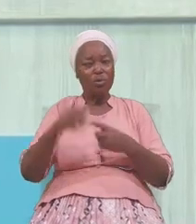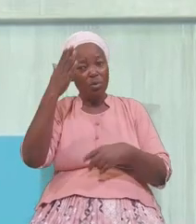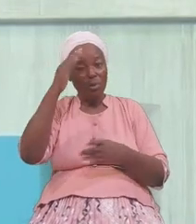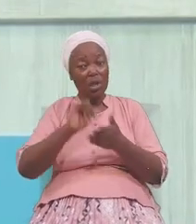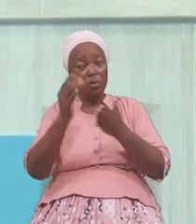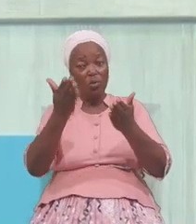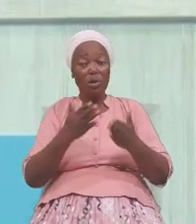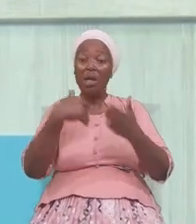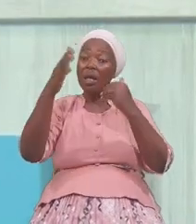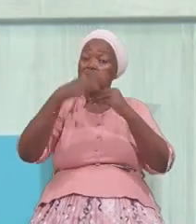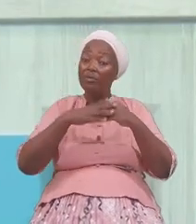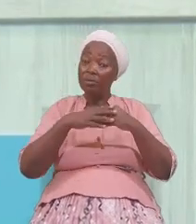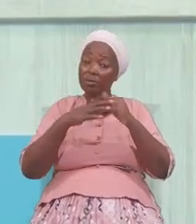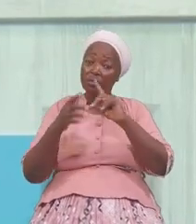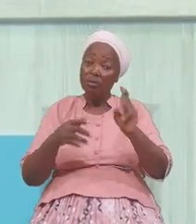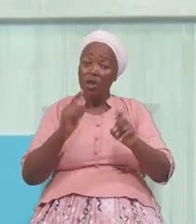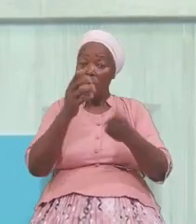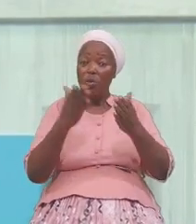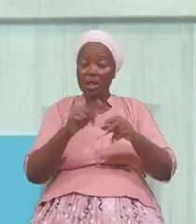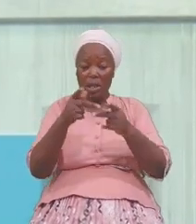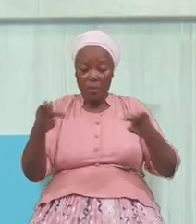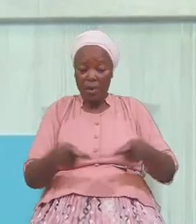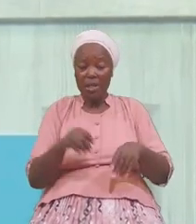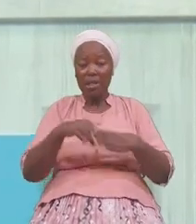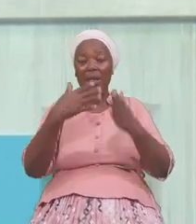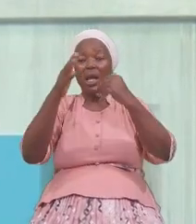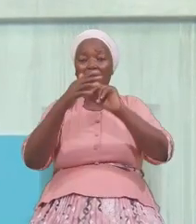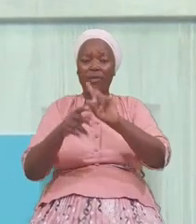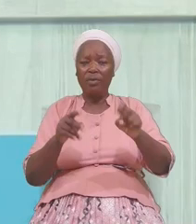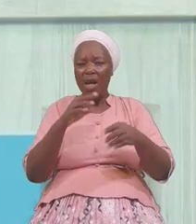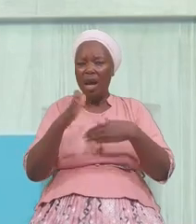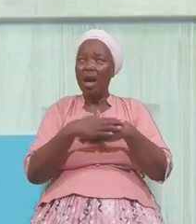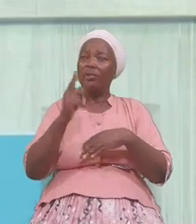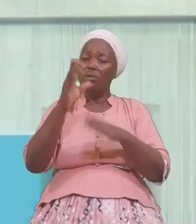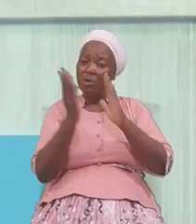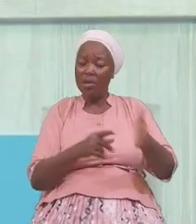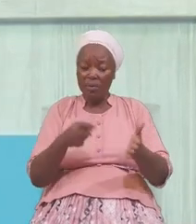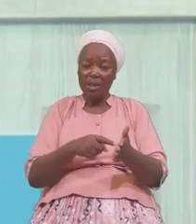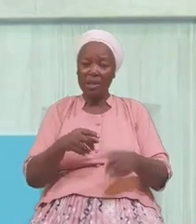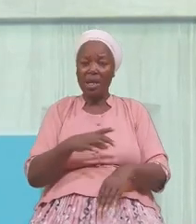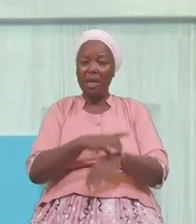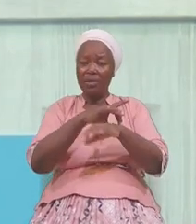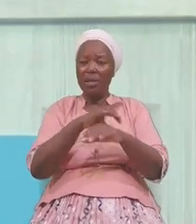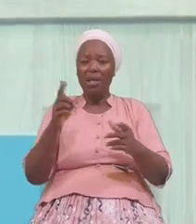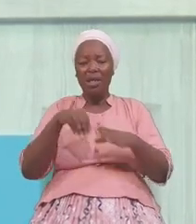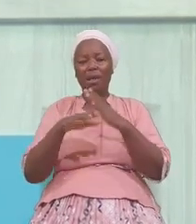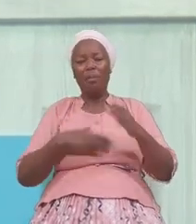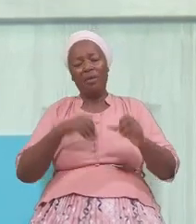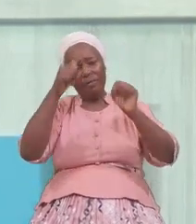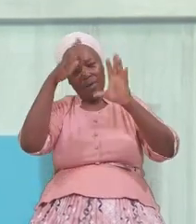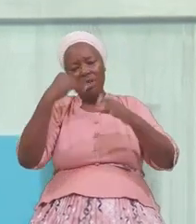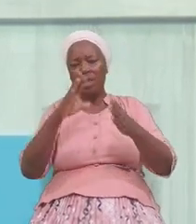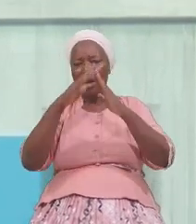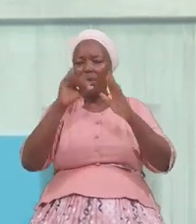heaven. You want a place in heaven after you live here in my Father's house and many